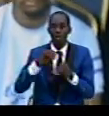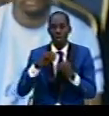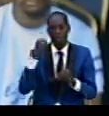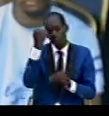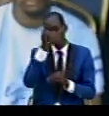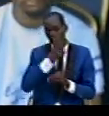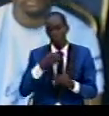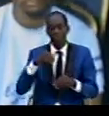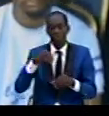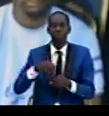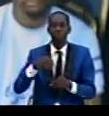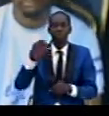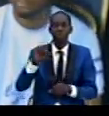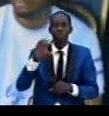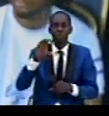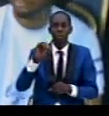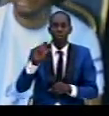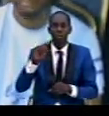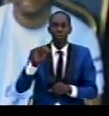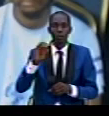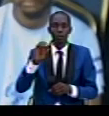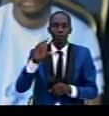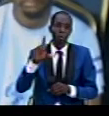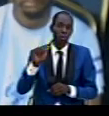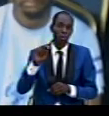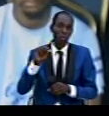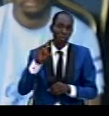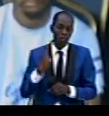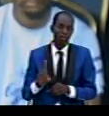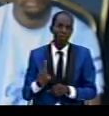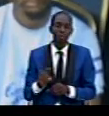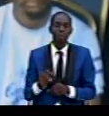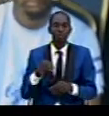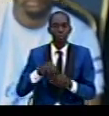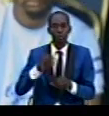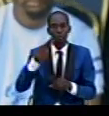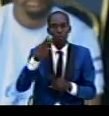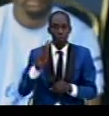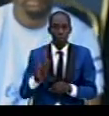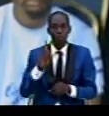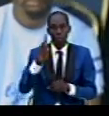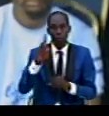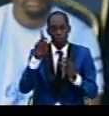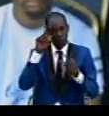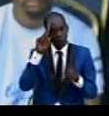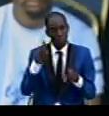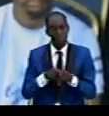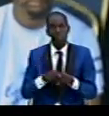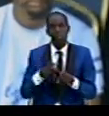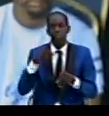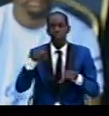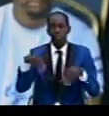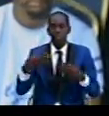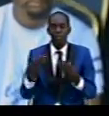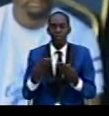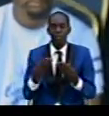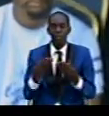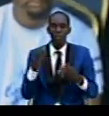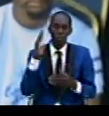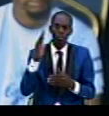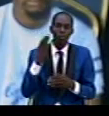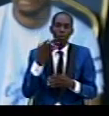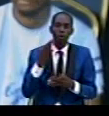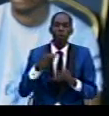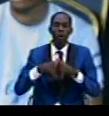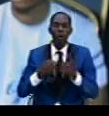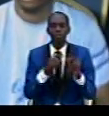UK. Brother Samuel is testifying of how God healed him tonight from rashes. He has been experiencing rashes